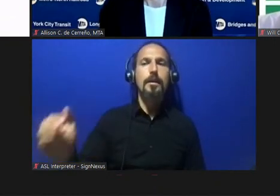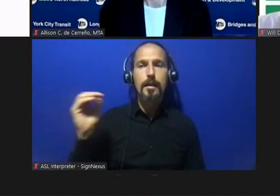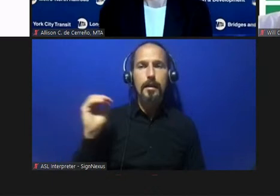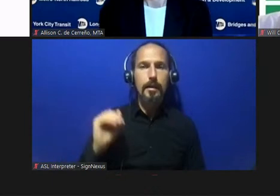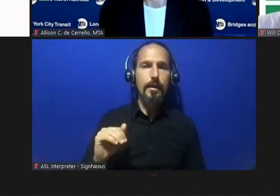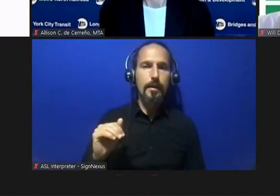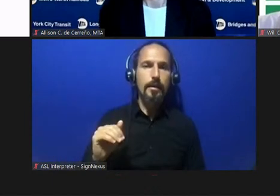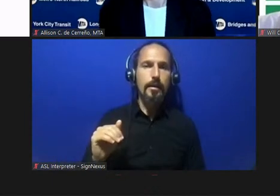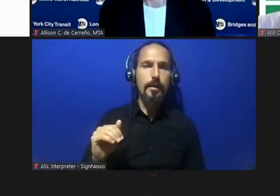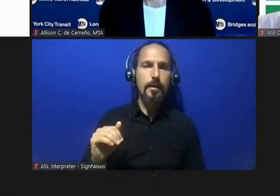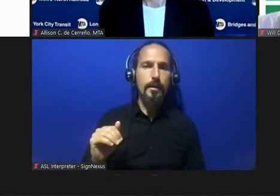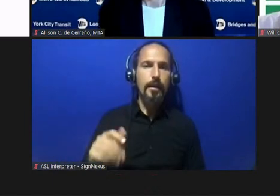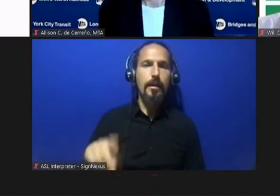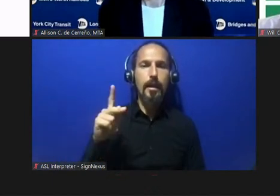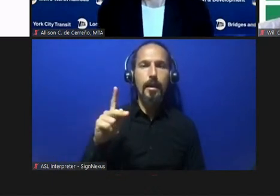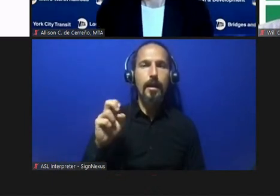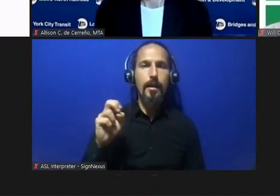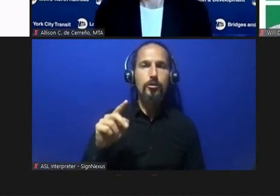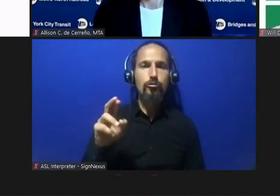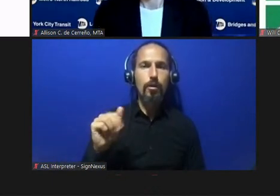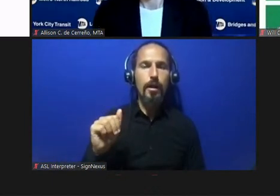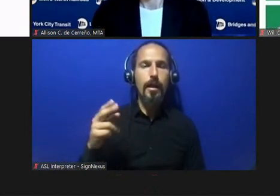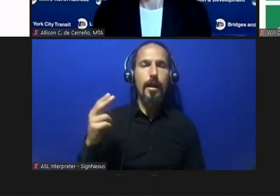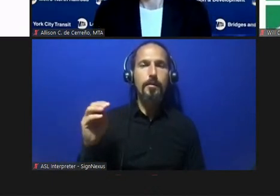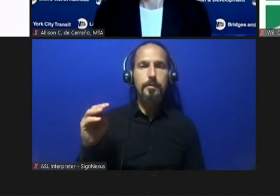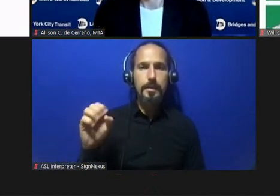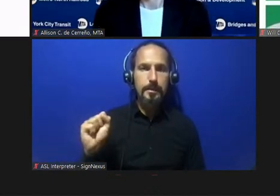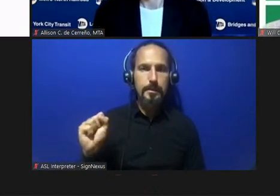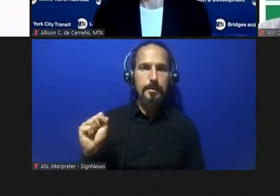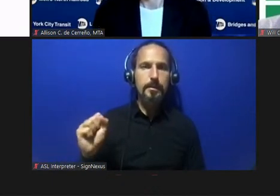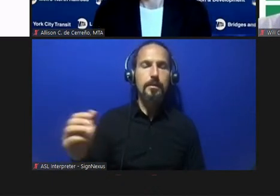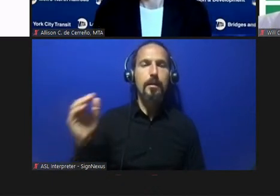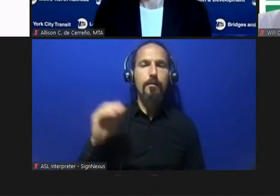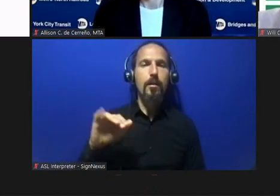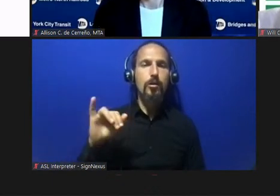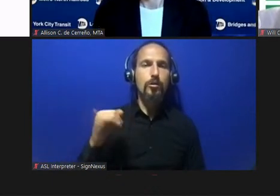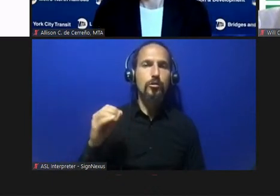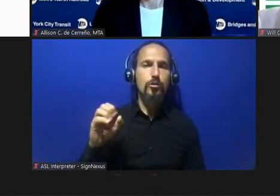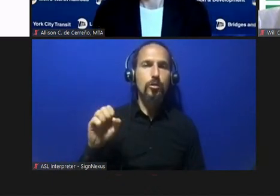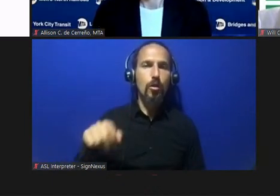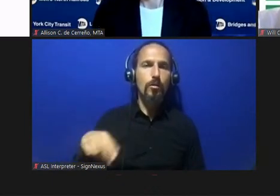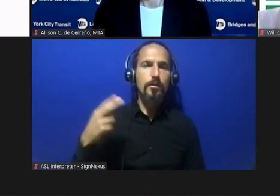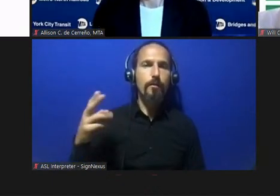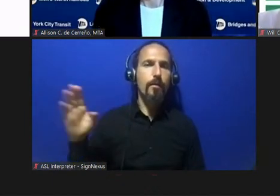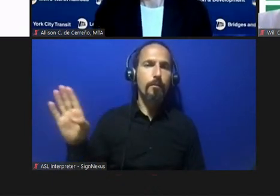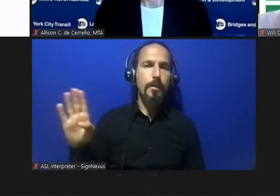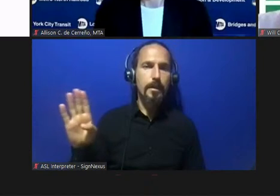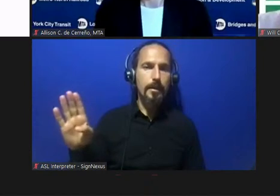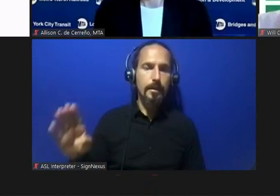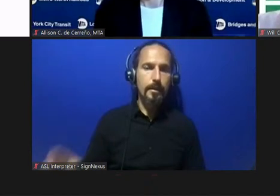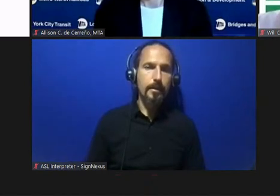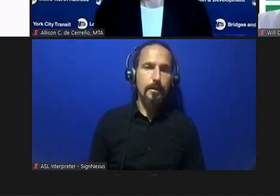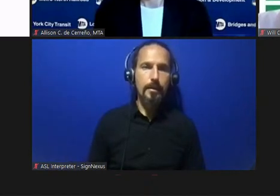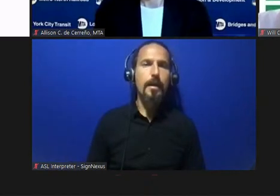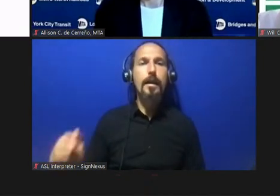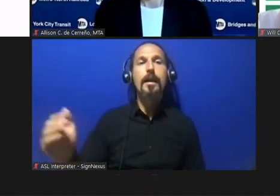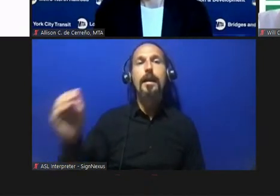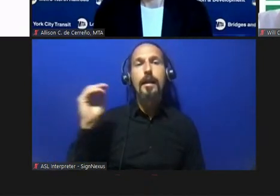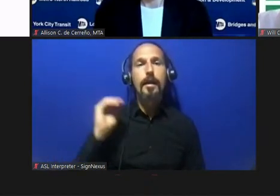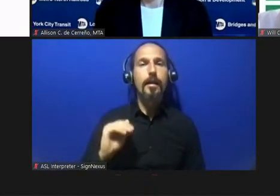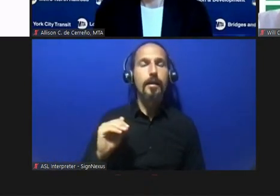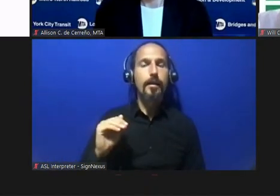speaker is kendra hems followed by joseph b our next